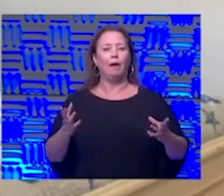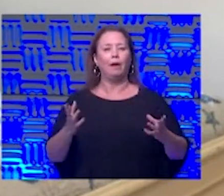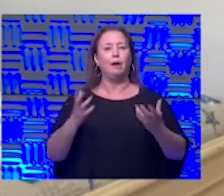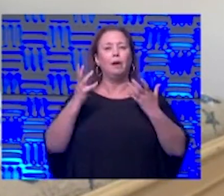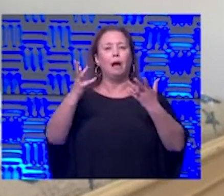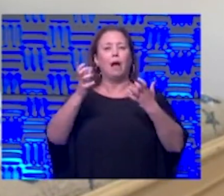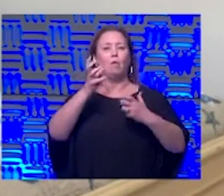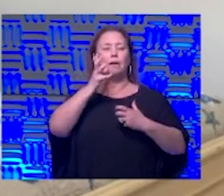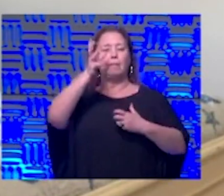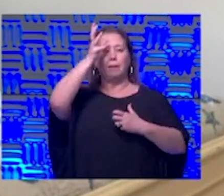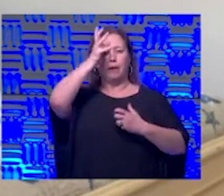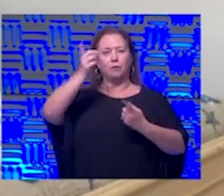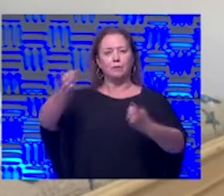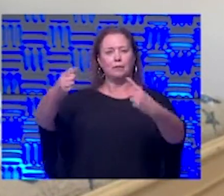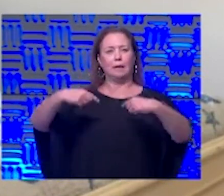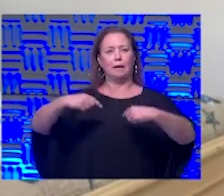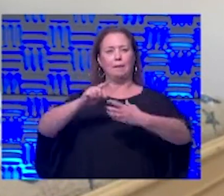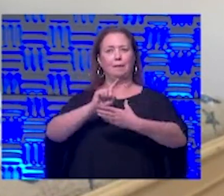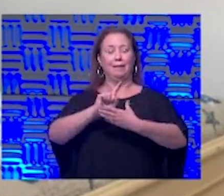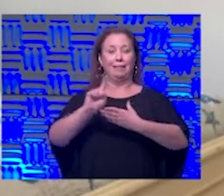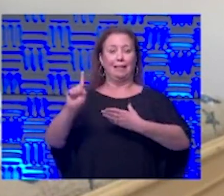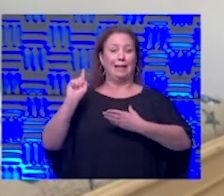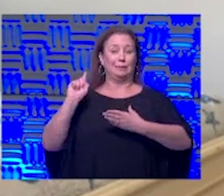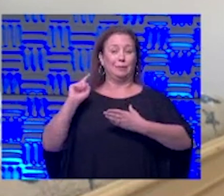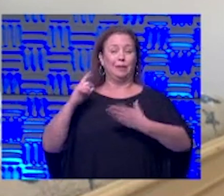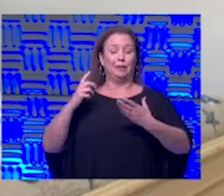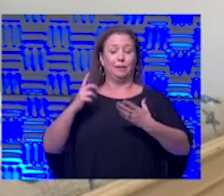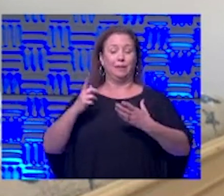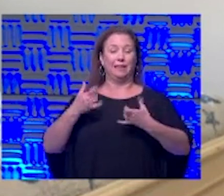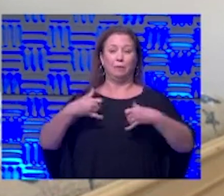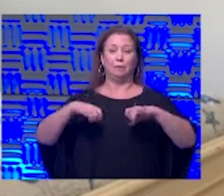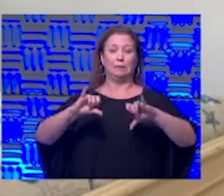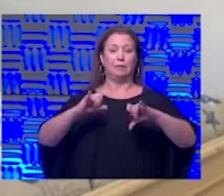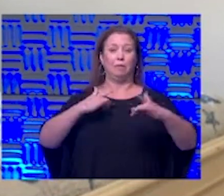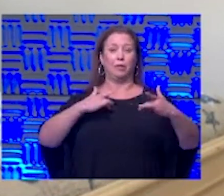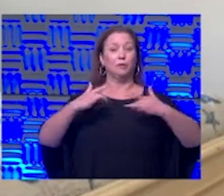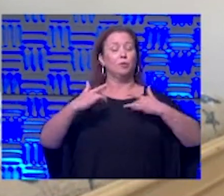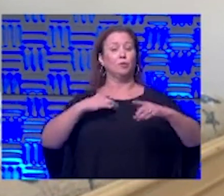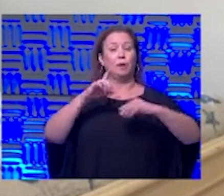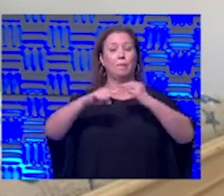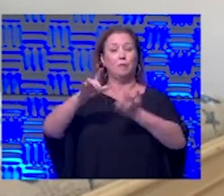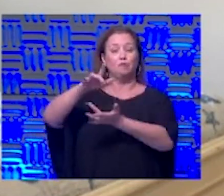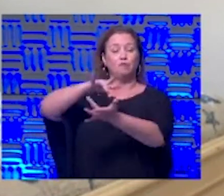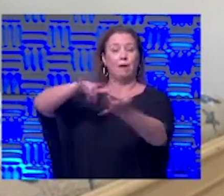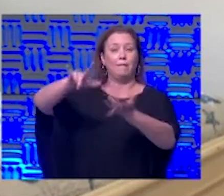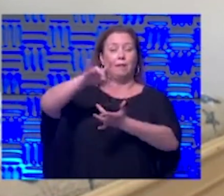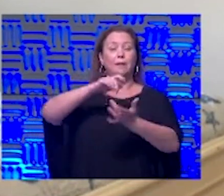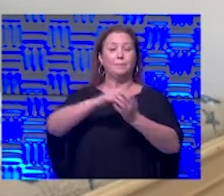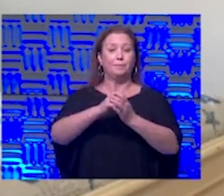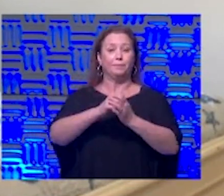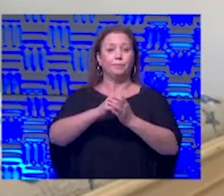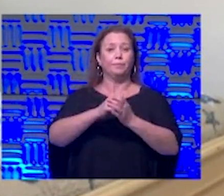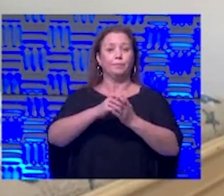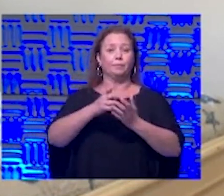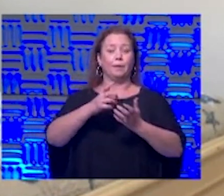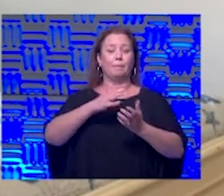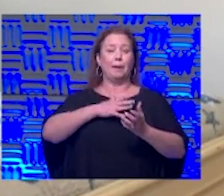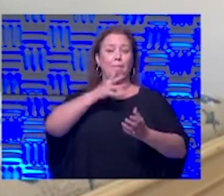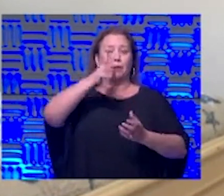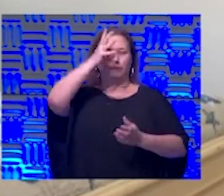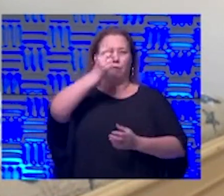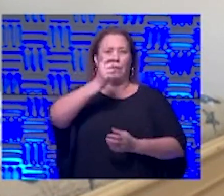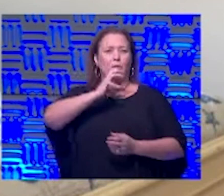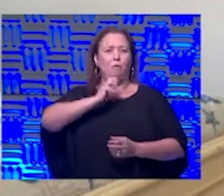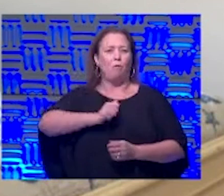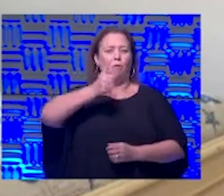want my parents to come down last weekend. They were still very concerned about traveling. They're a little bit older than 60, but